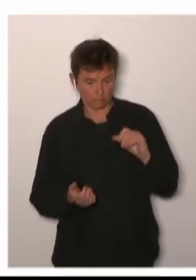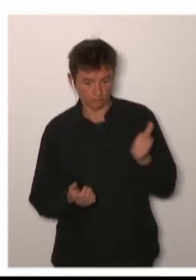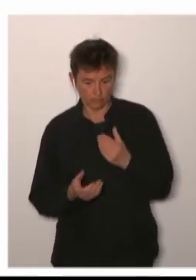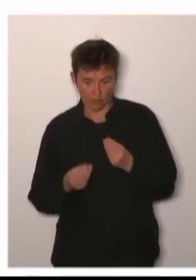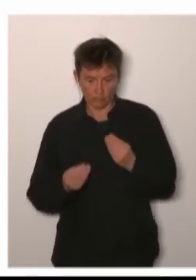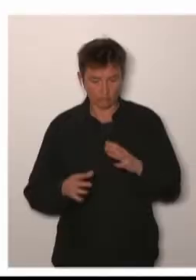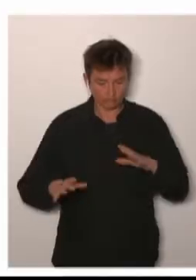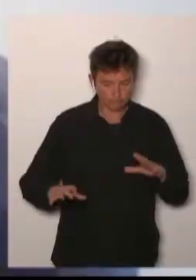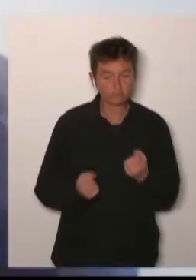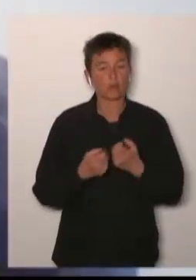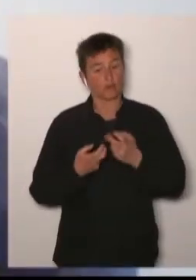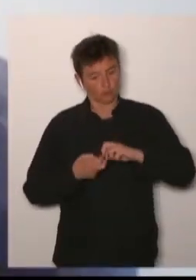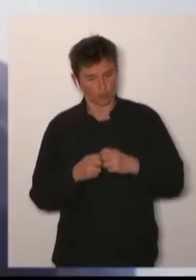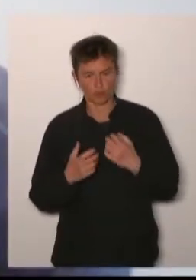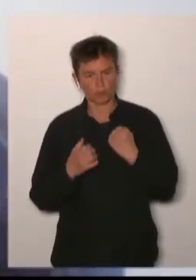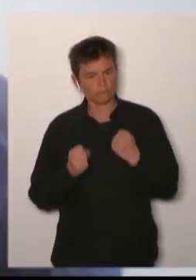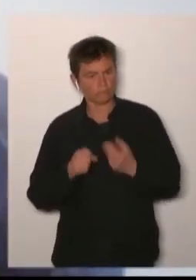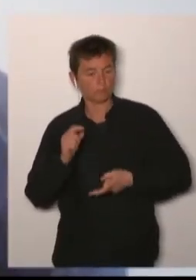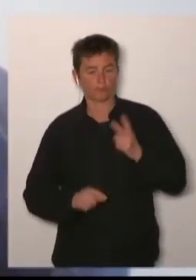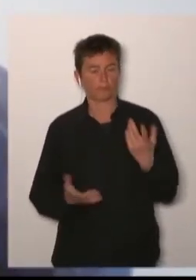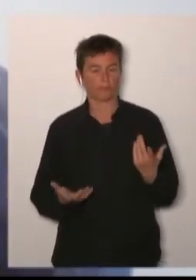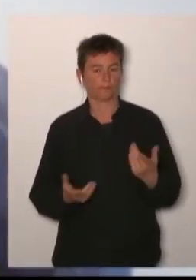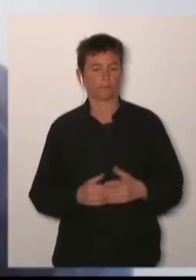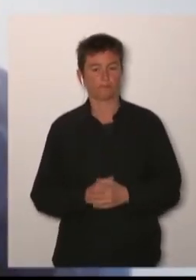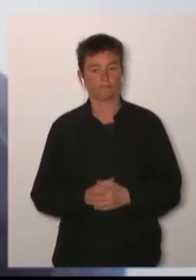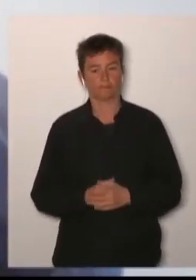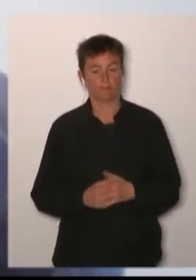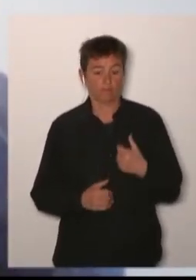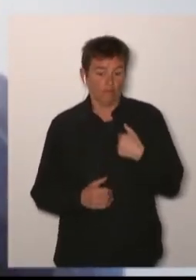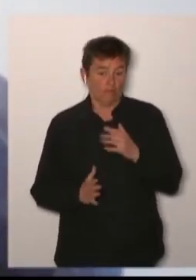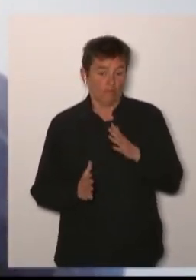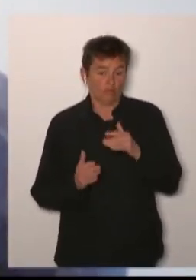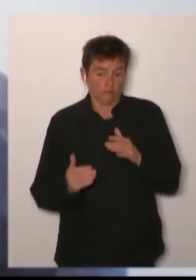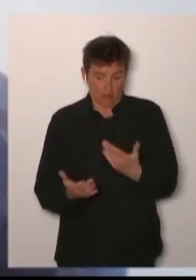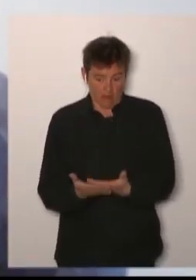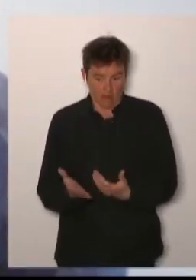trial regulation, will really hopefully also contribute in that